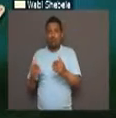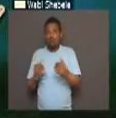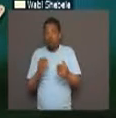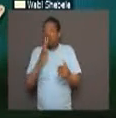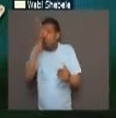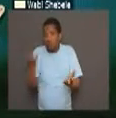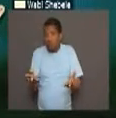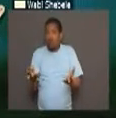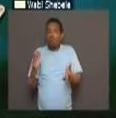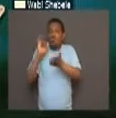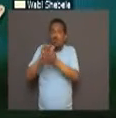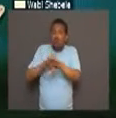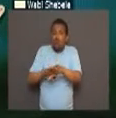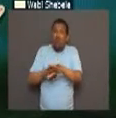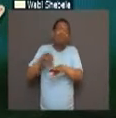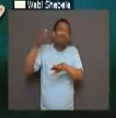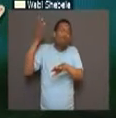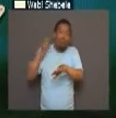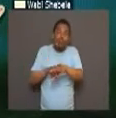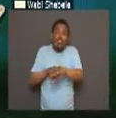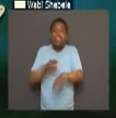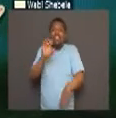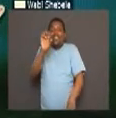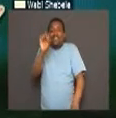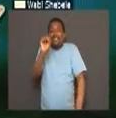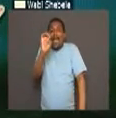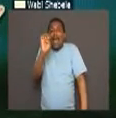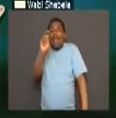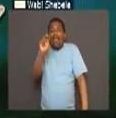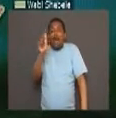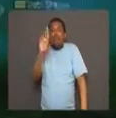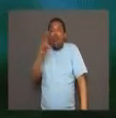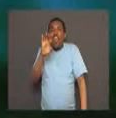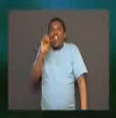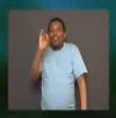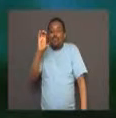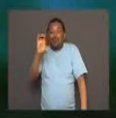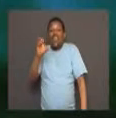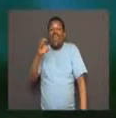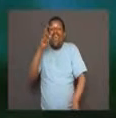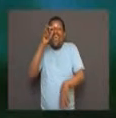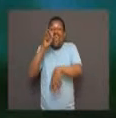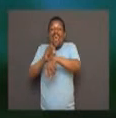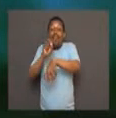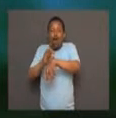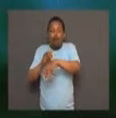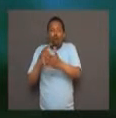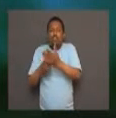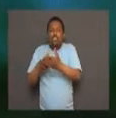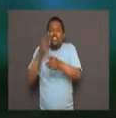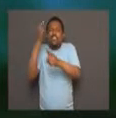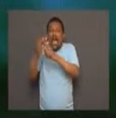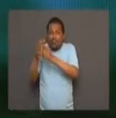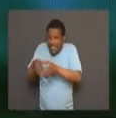that took place during the Cenozoic era. The term